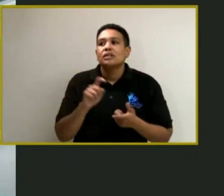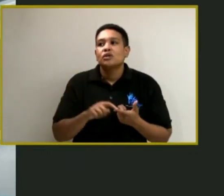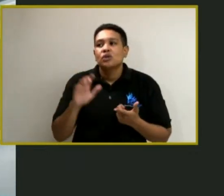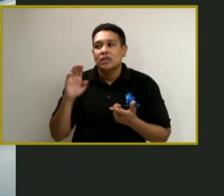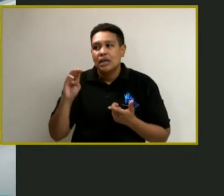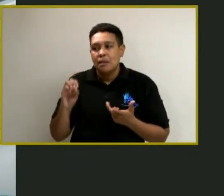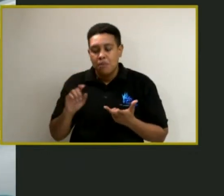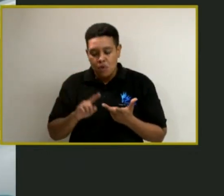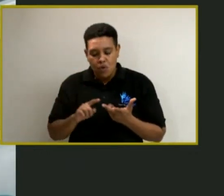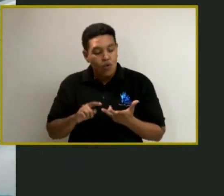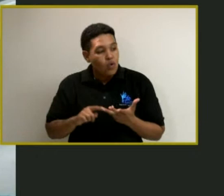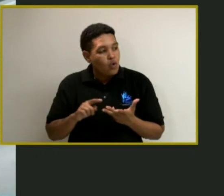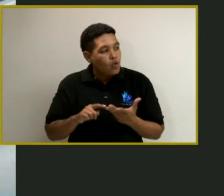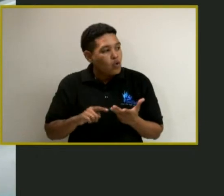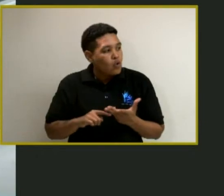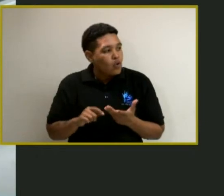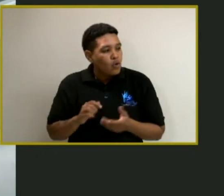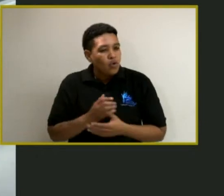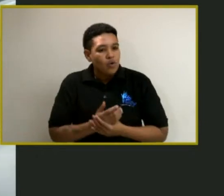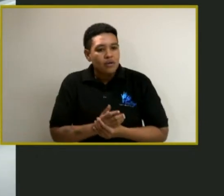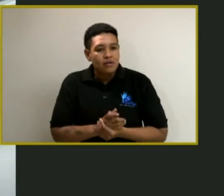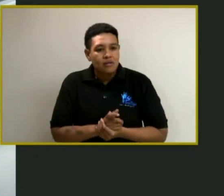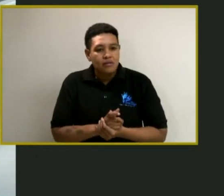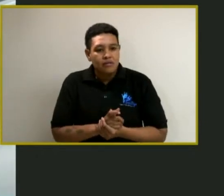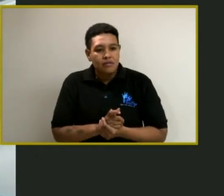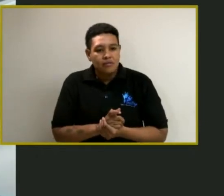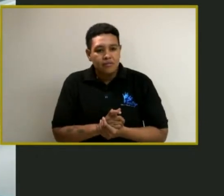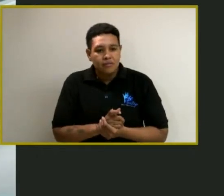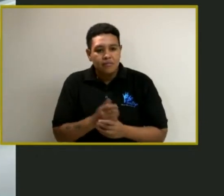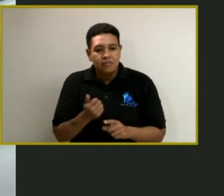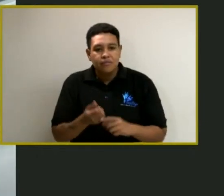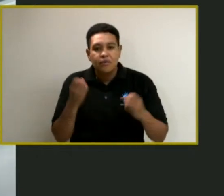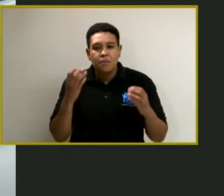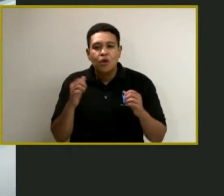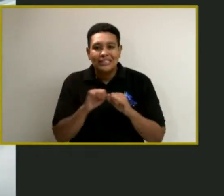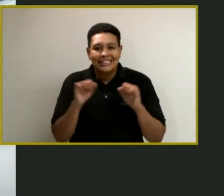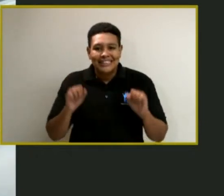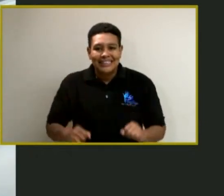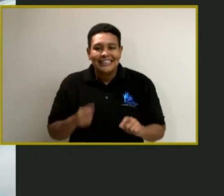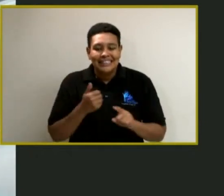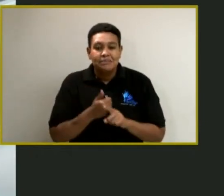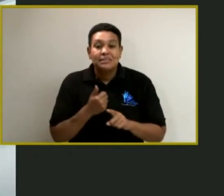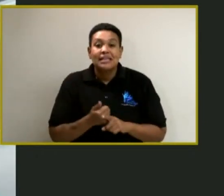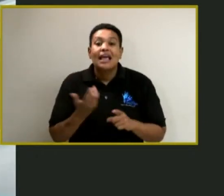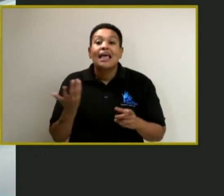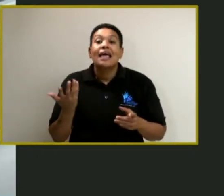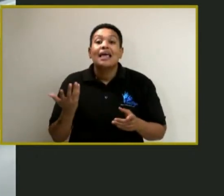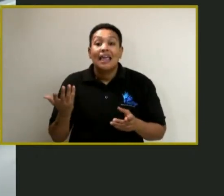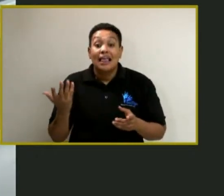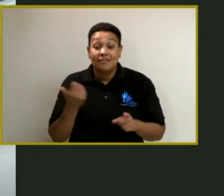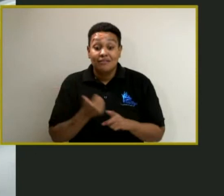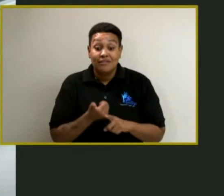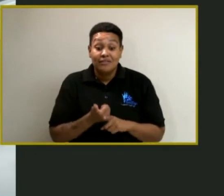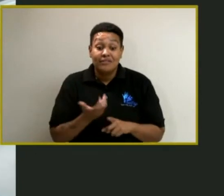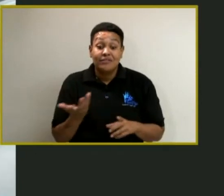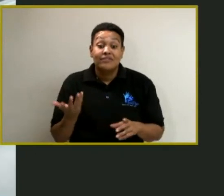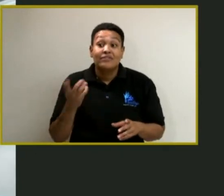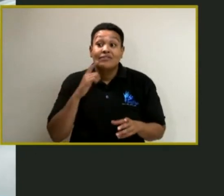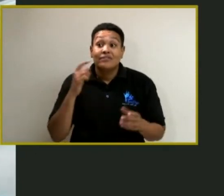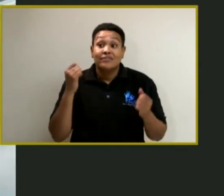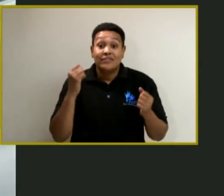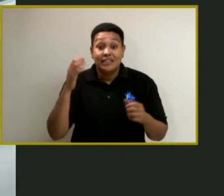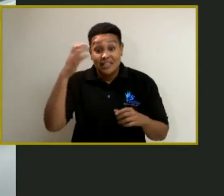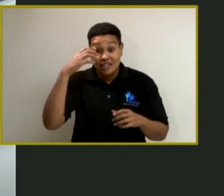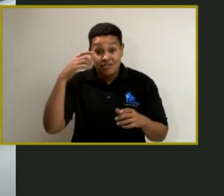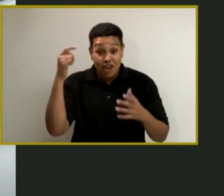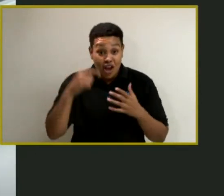CMO are, the multisystem inflammatory syndrome is said to be a serious condition that appears to be